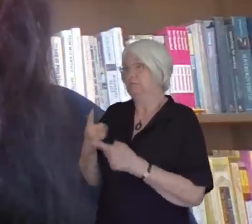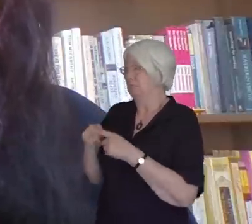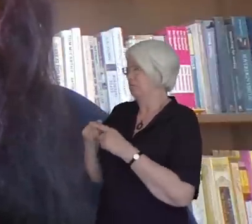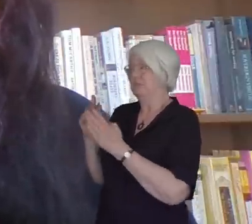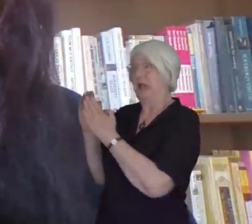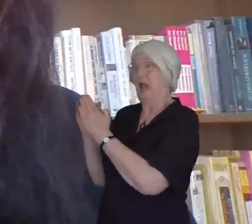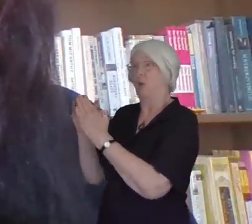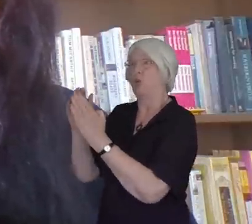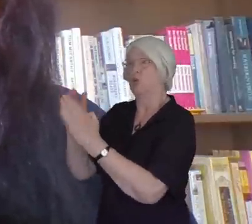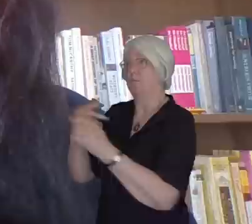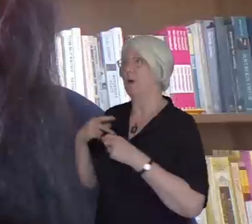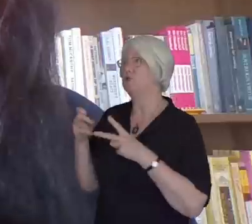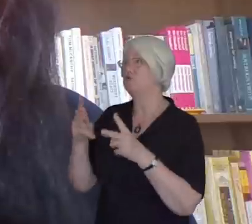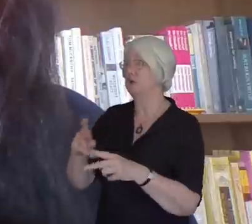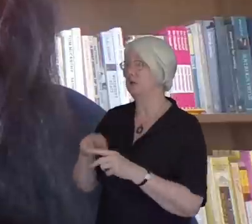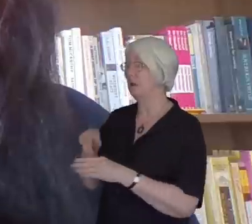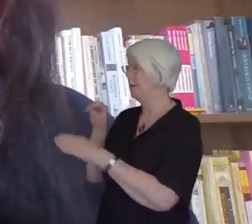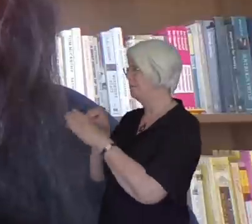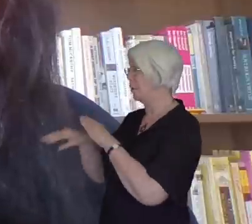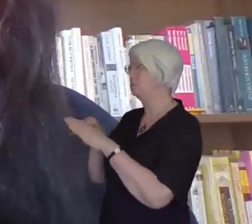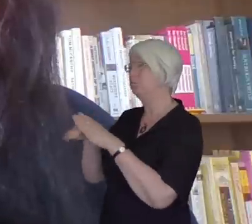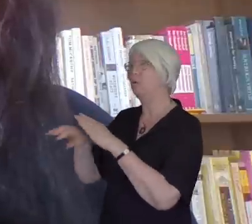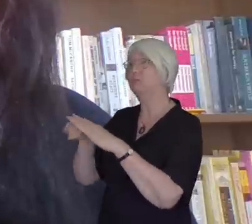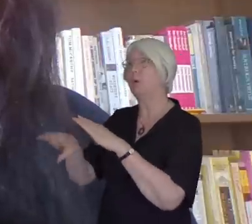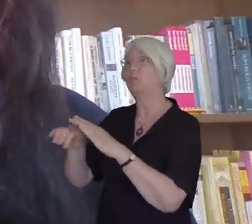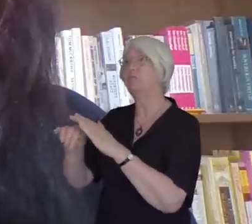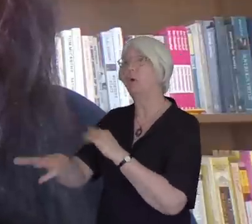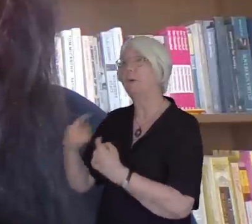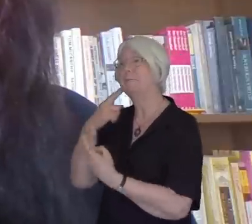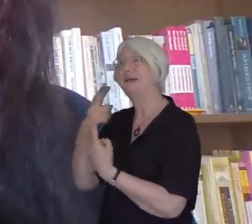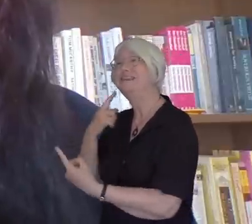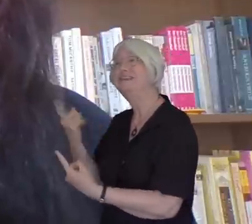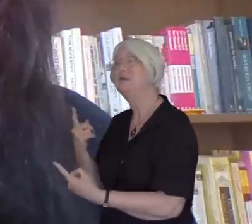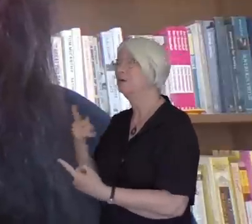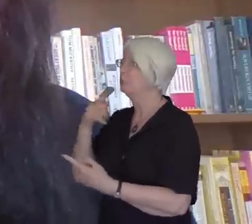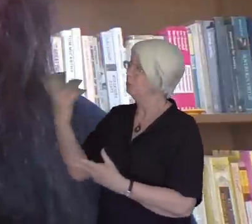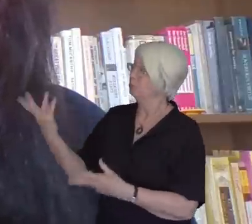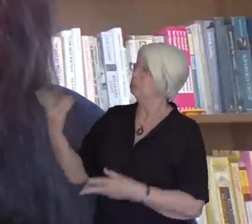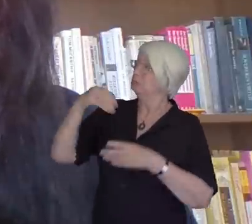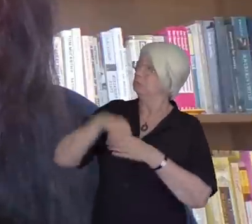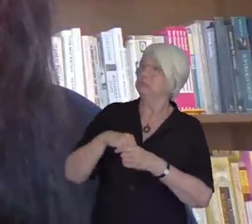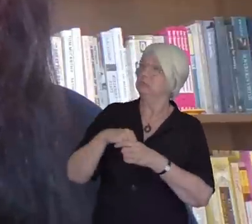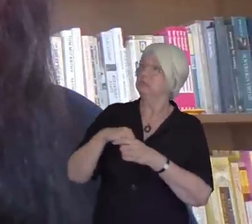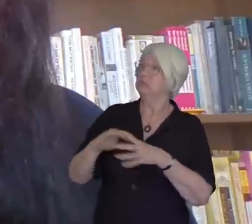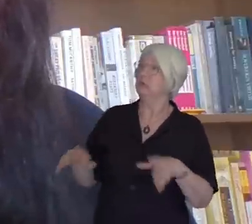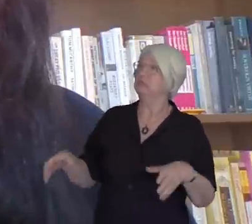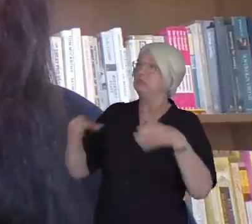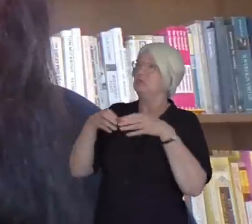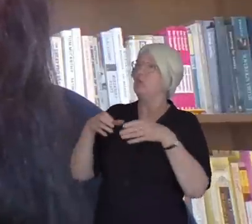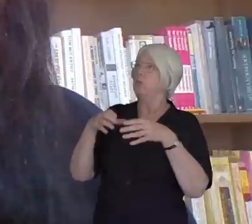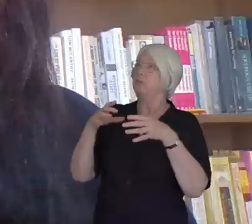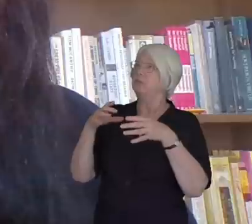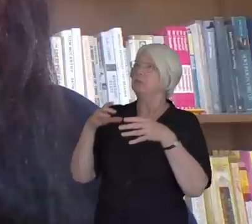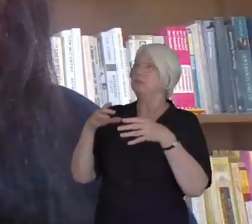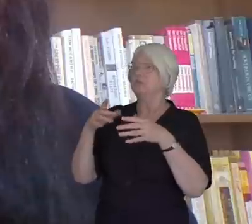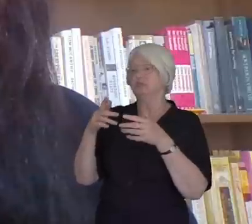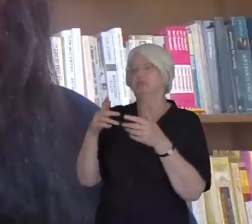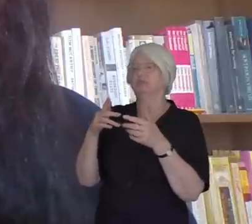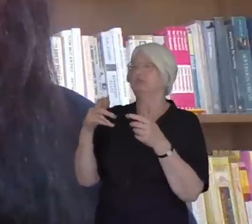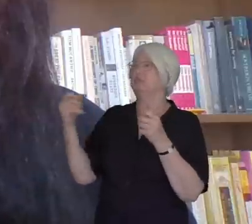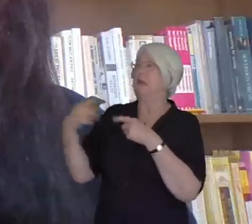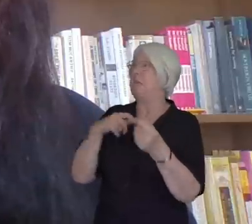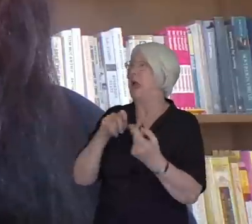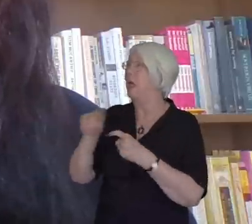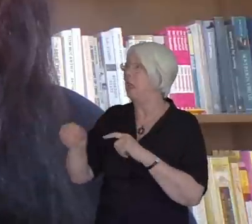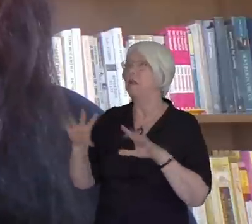posted letters through all the doors on my street, inviting people to join a messaging group so we could support each other. I've